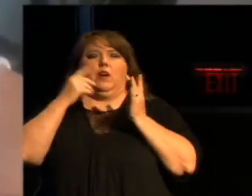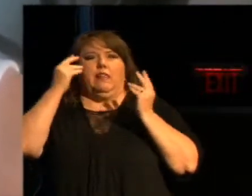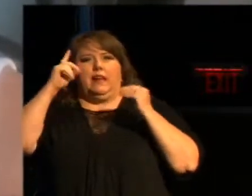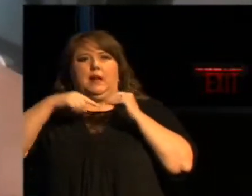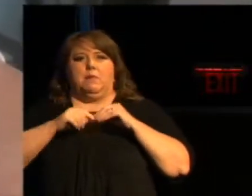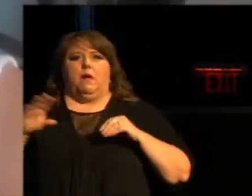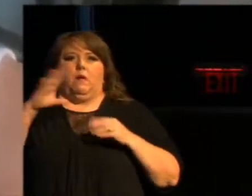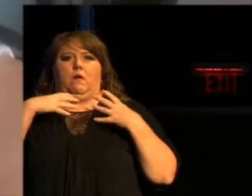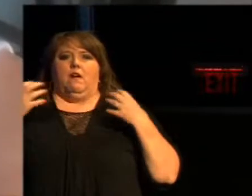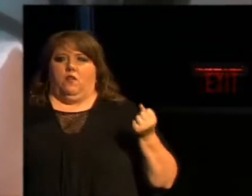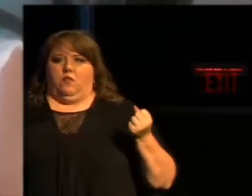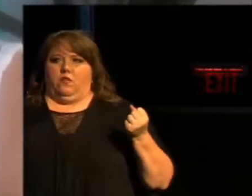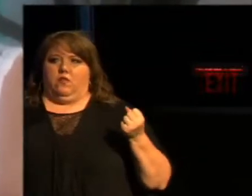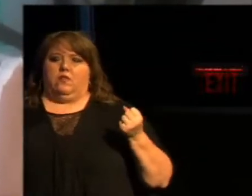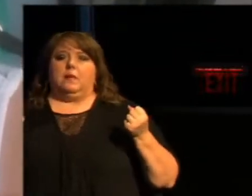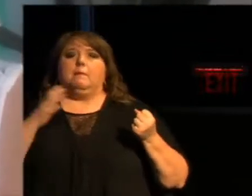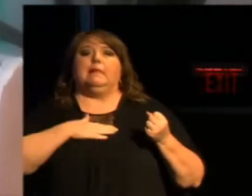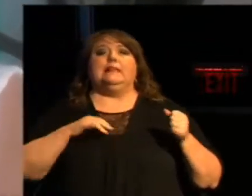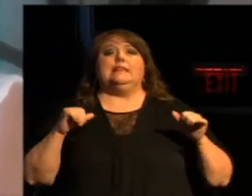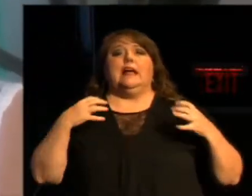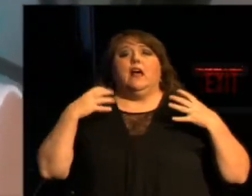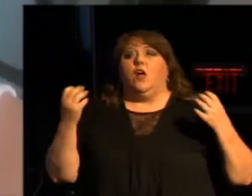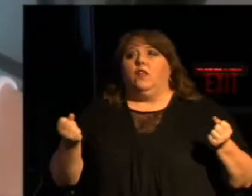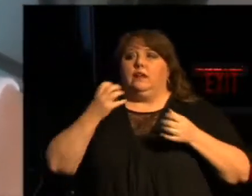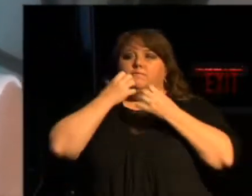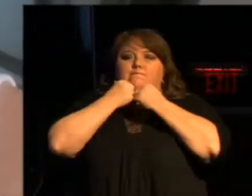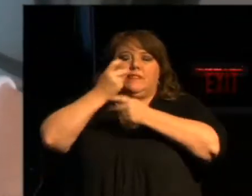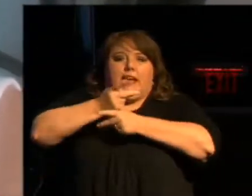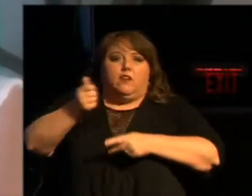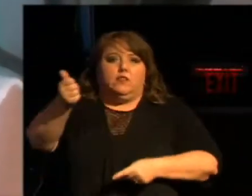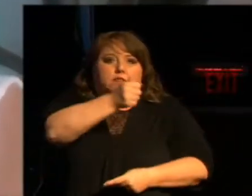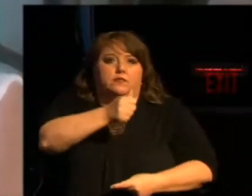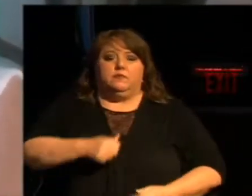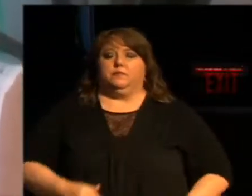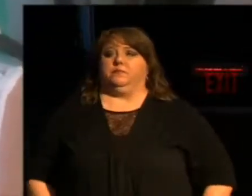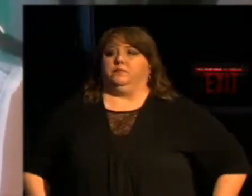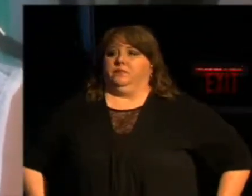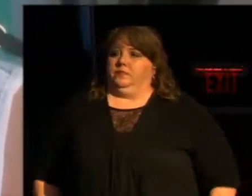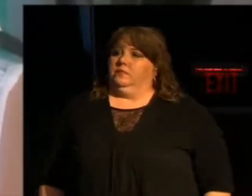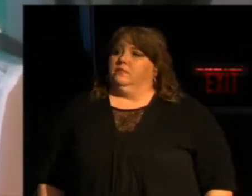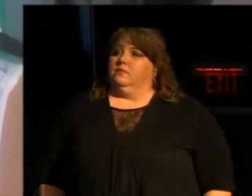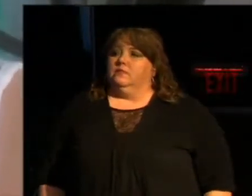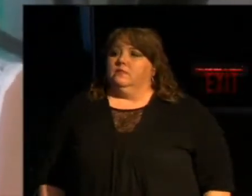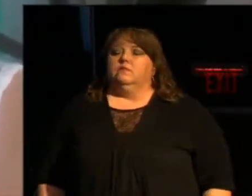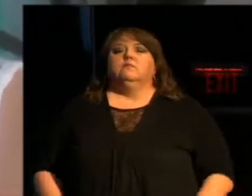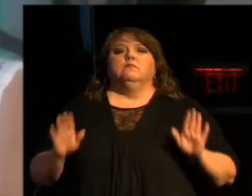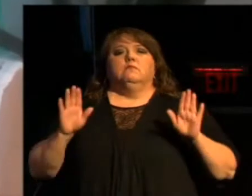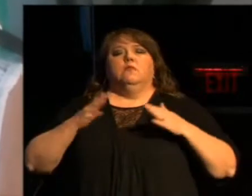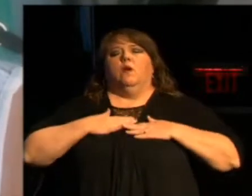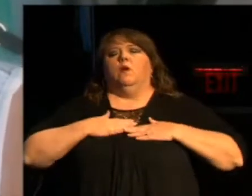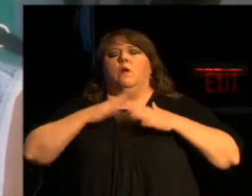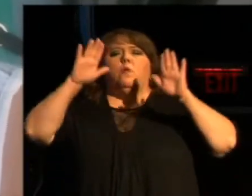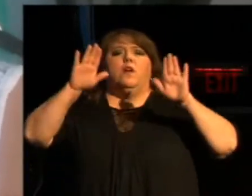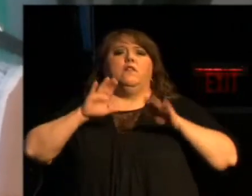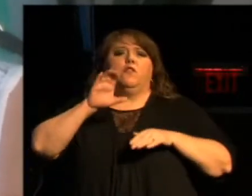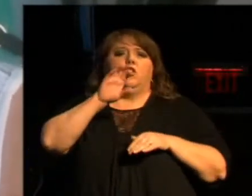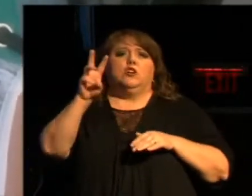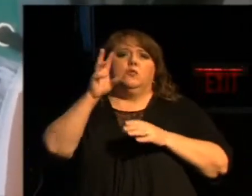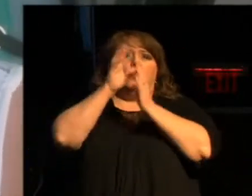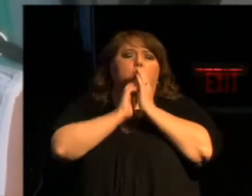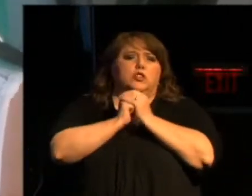health. So please stay healthy and take good care of yourself. I wanted to make you aware that along with our wonderful Crosswalk worship and Dee